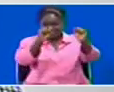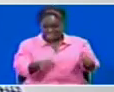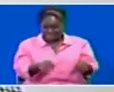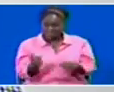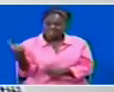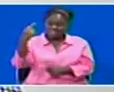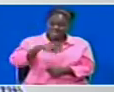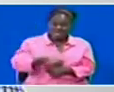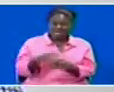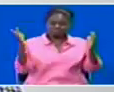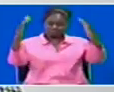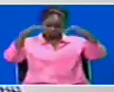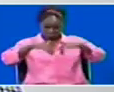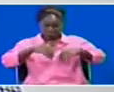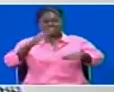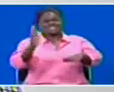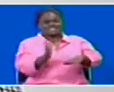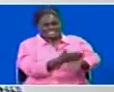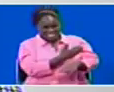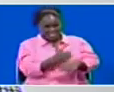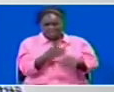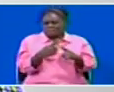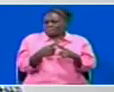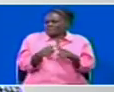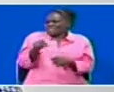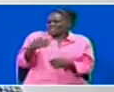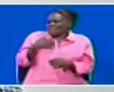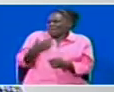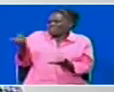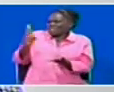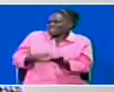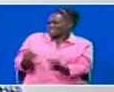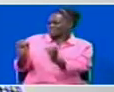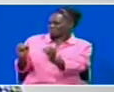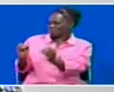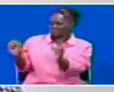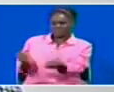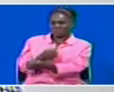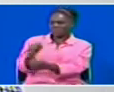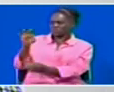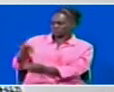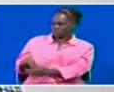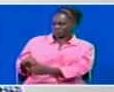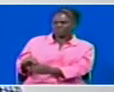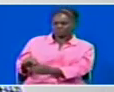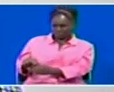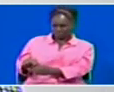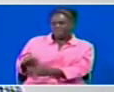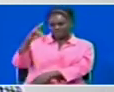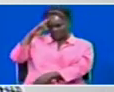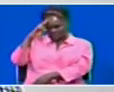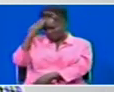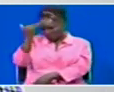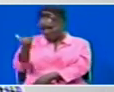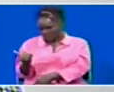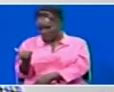your rally, they can sing your praises, but unless they register, they cannot vote. And I think that's the reason